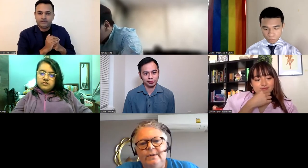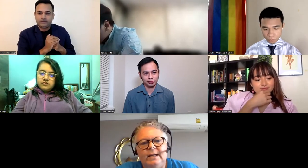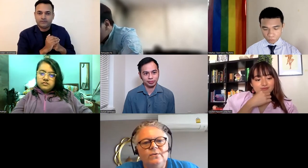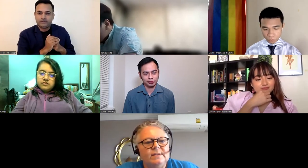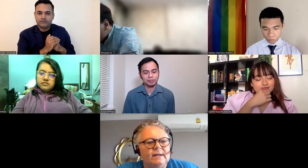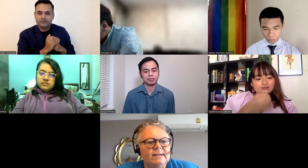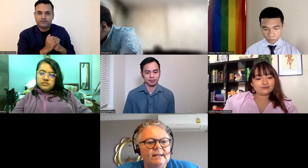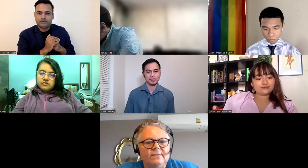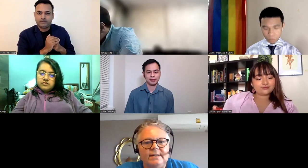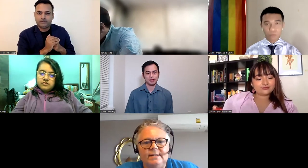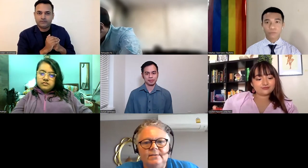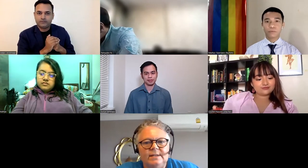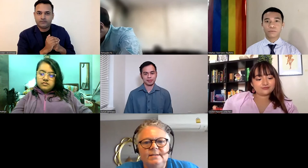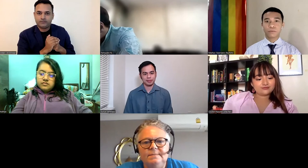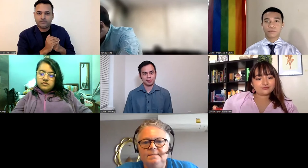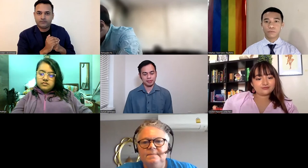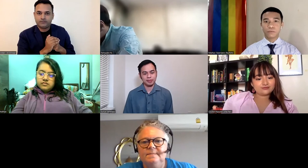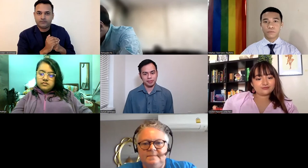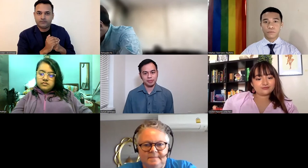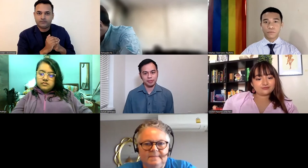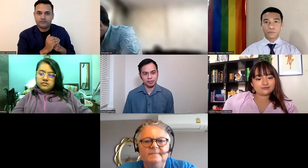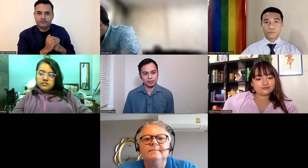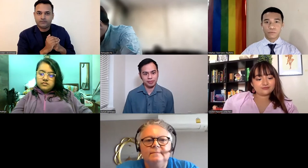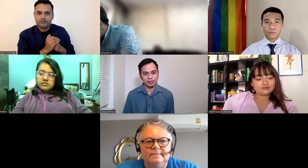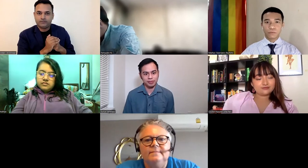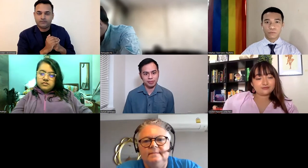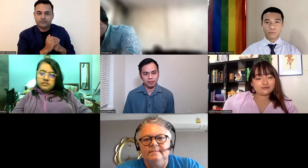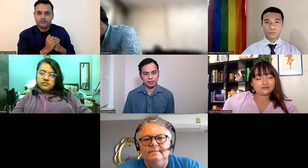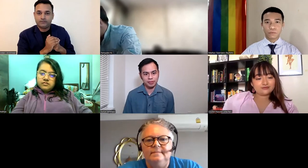Anyone would like to start and address this question?